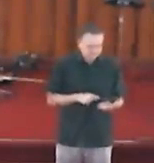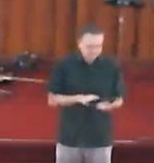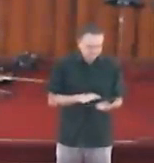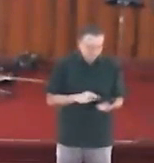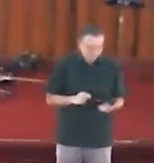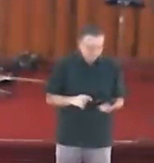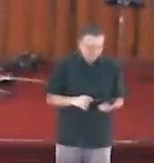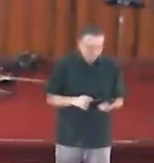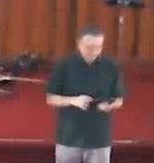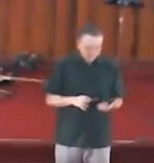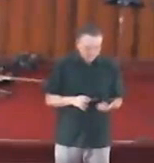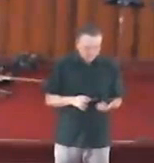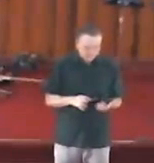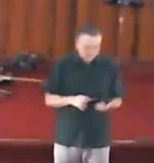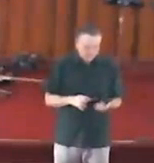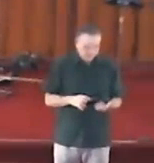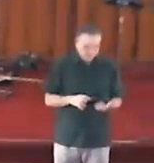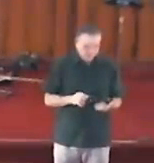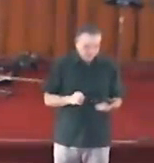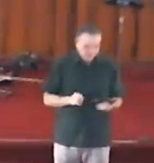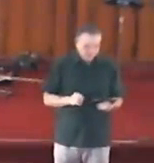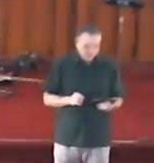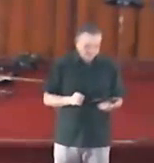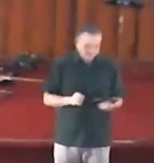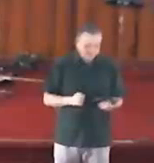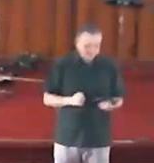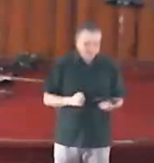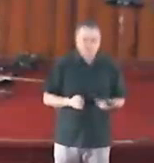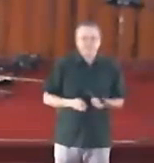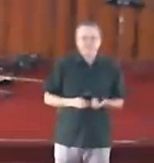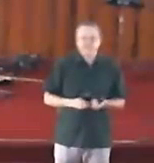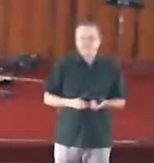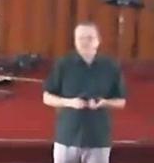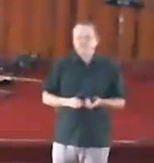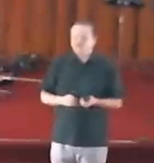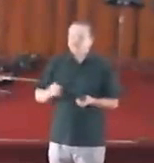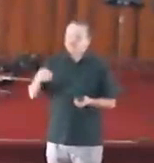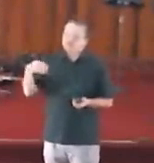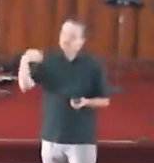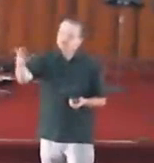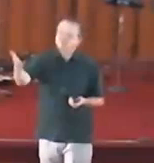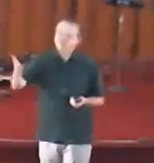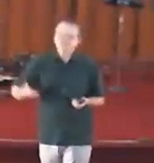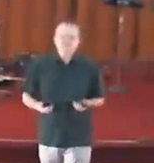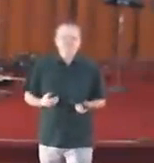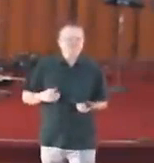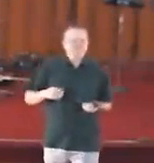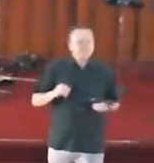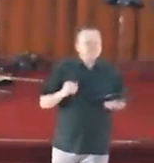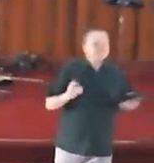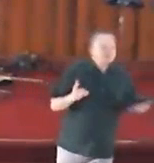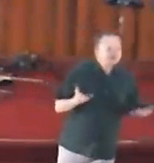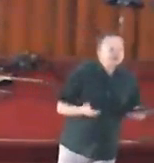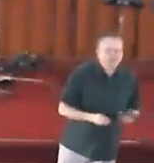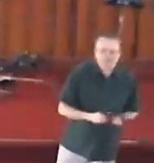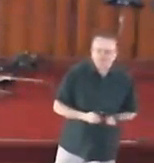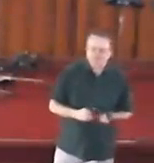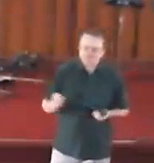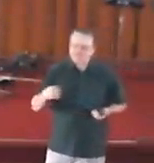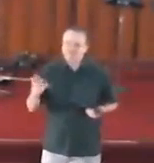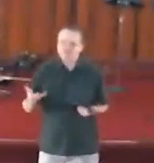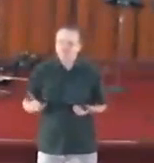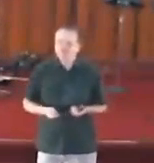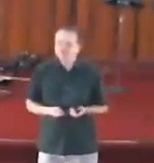we need to give God this fear and ask the Holy Spirit to come again. Ahora yo les pregunto a ustedes, ¿qué tipos de